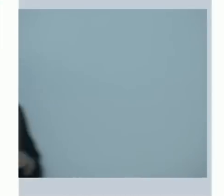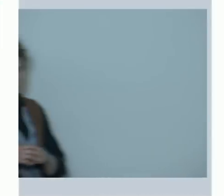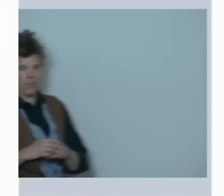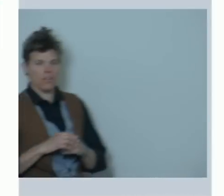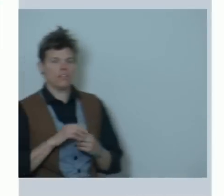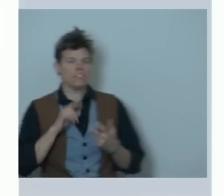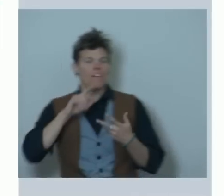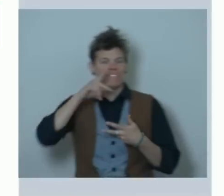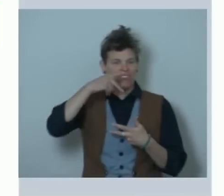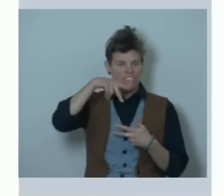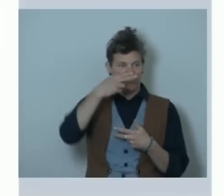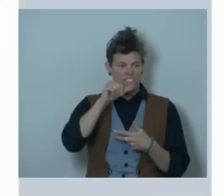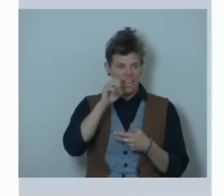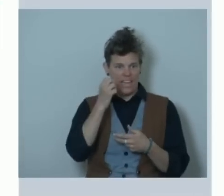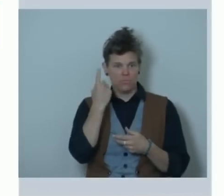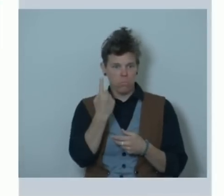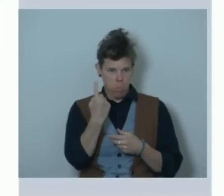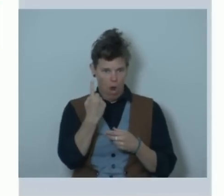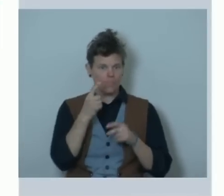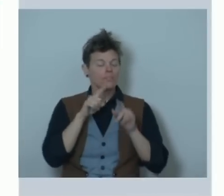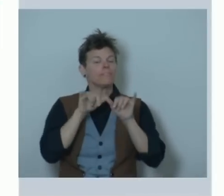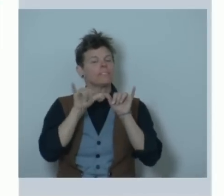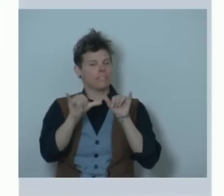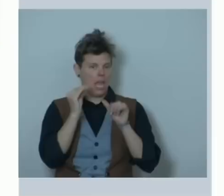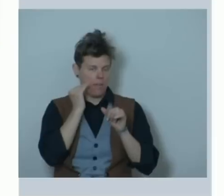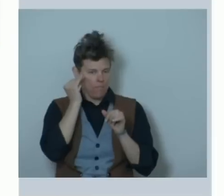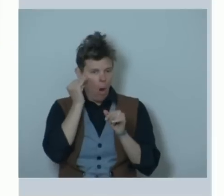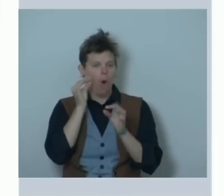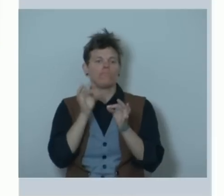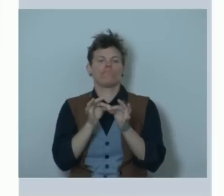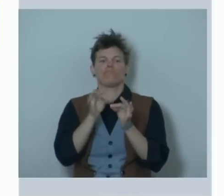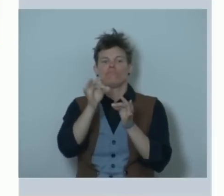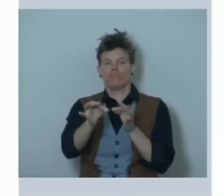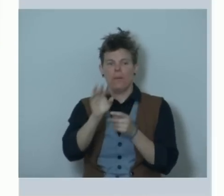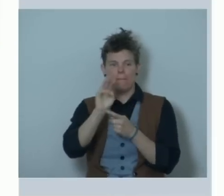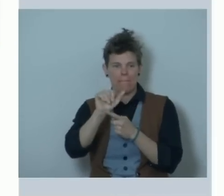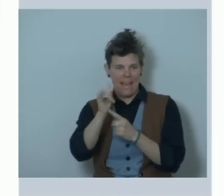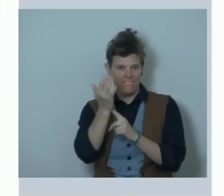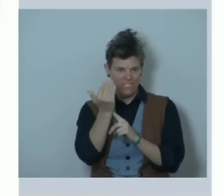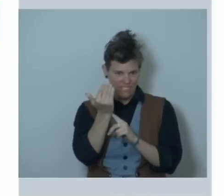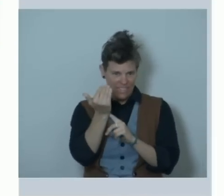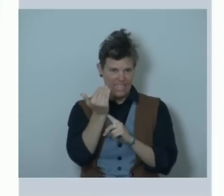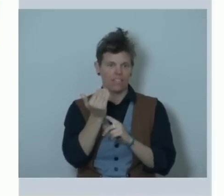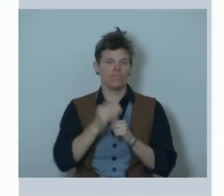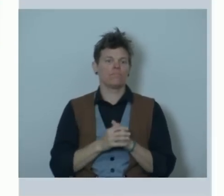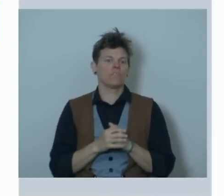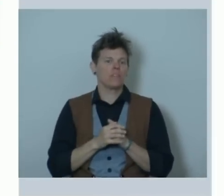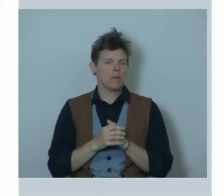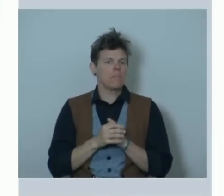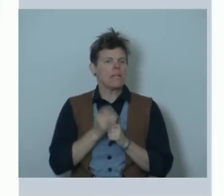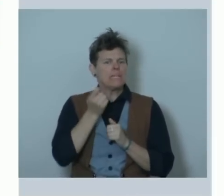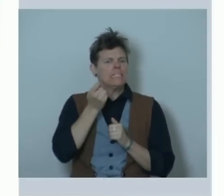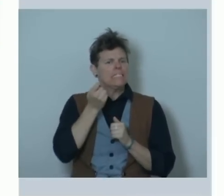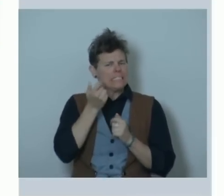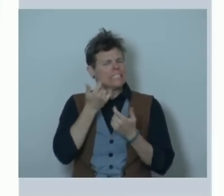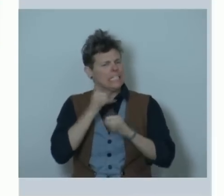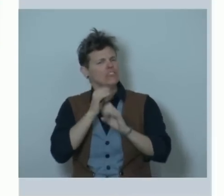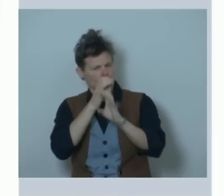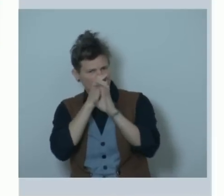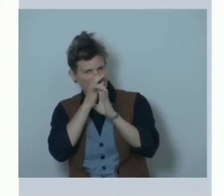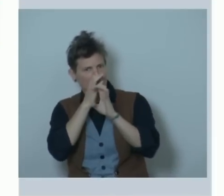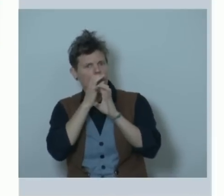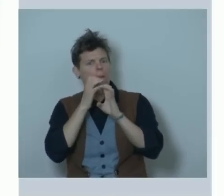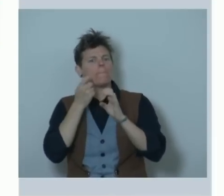all going to stay home through March 15th with easing some restrictions, giving a little more access, I think